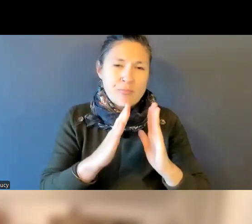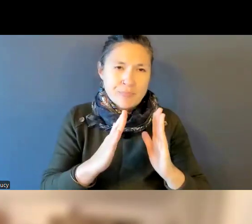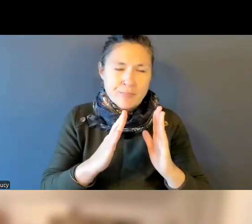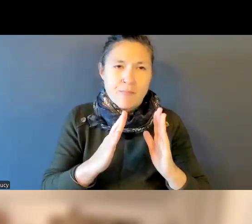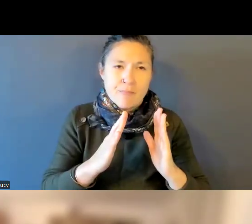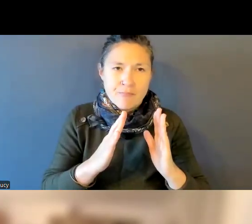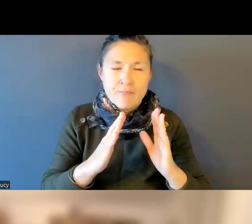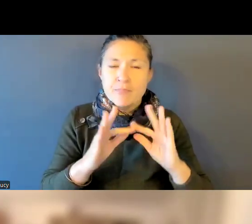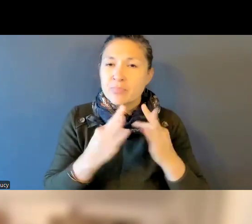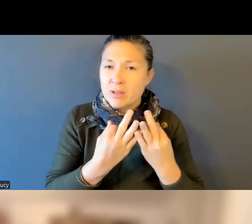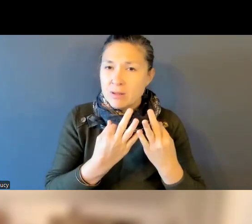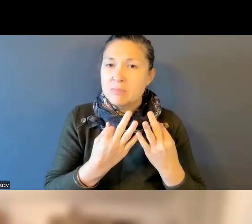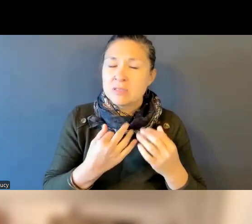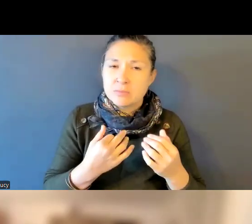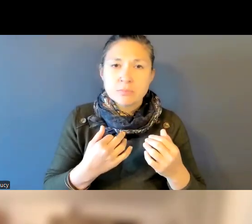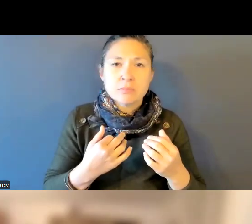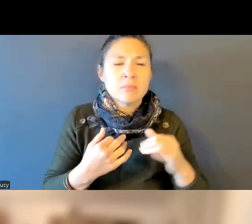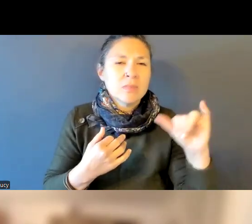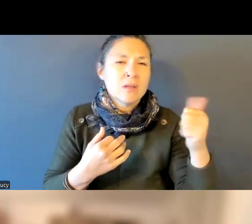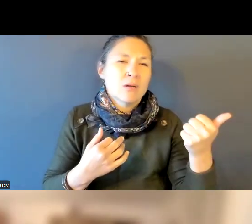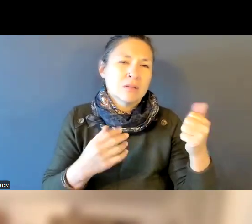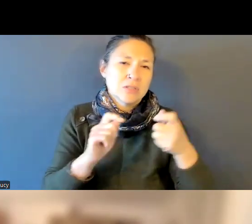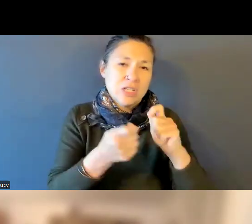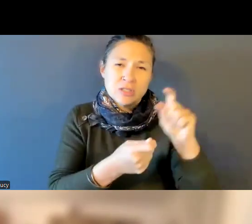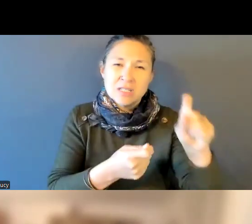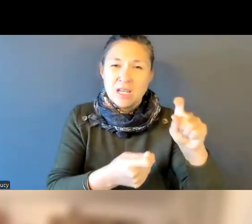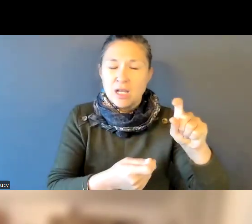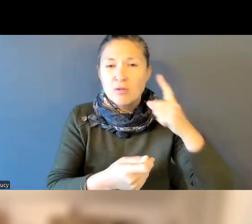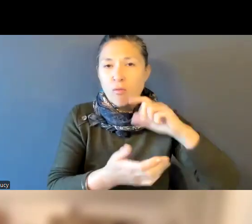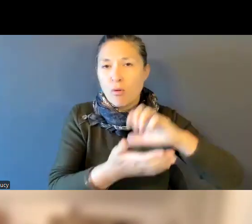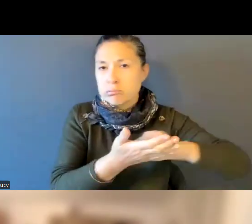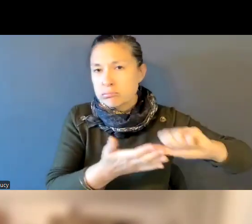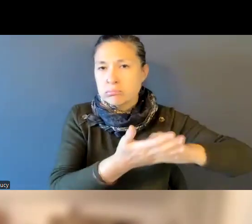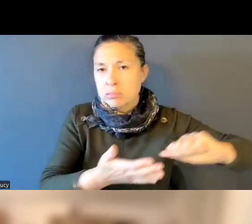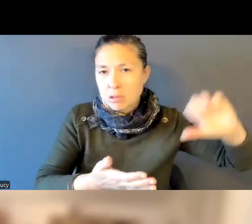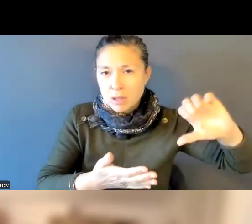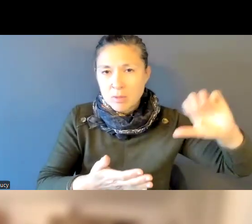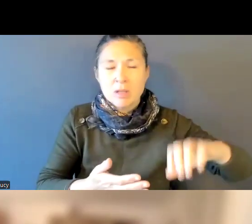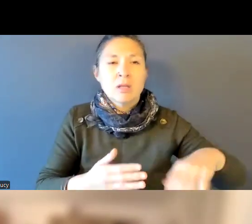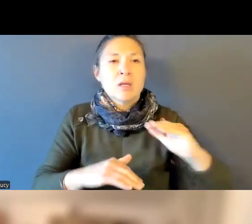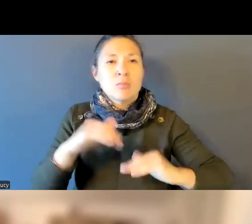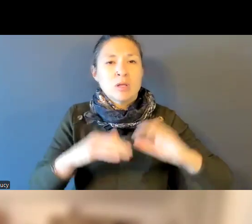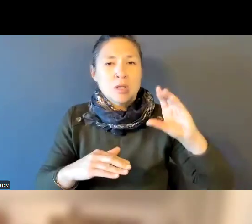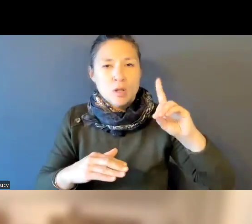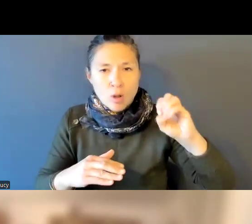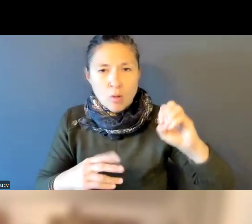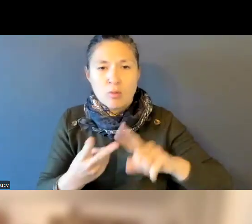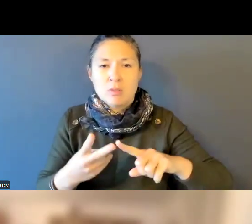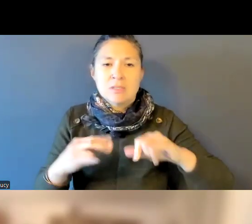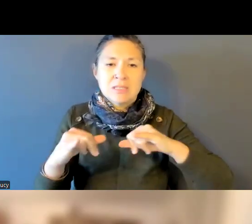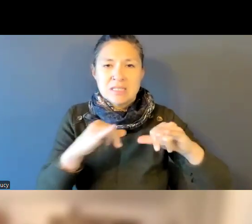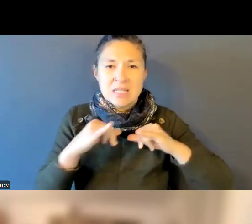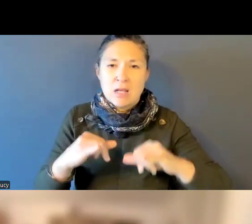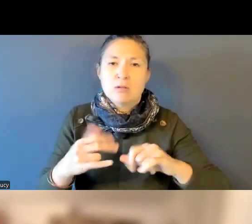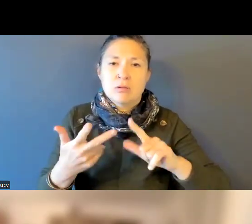to support decarbonization. Building codes and standards and electric and gas rate reform and